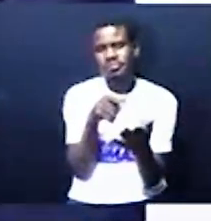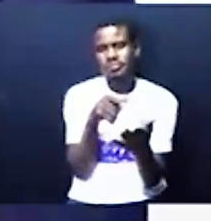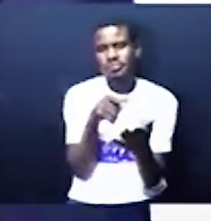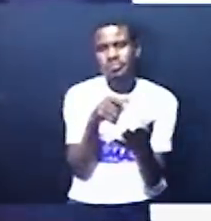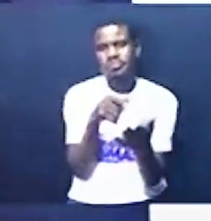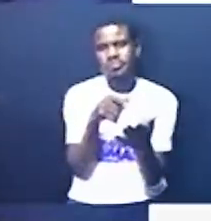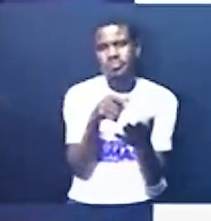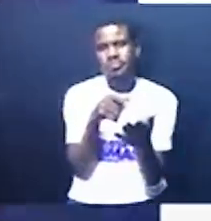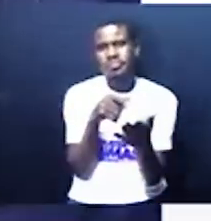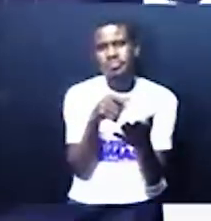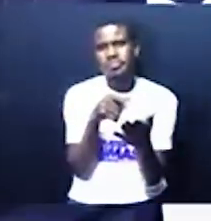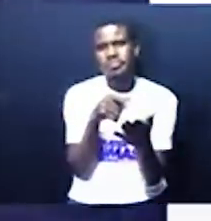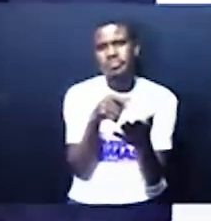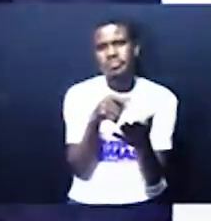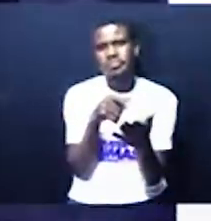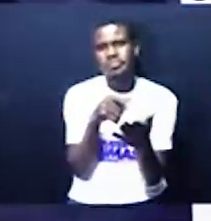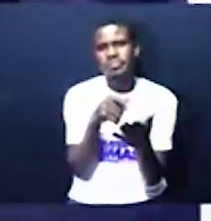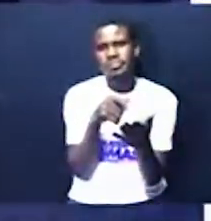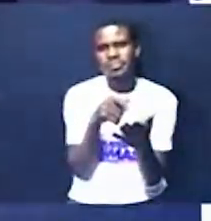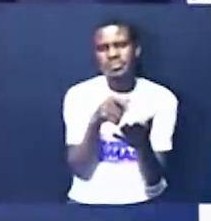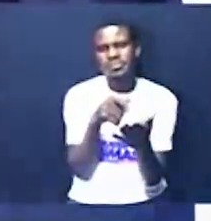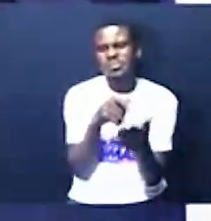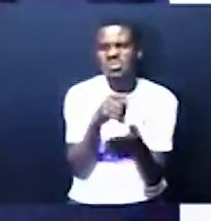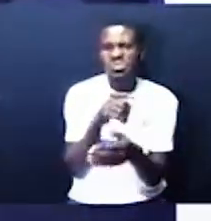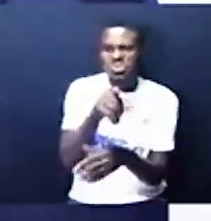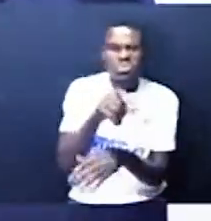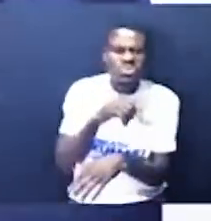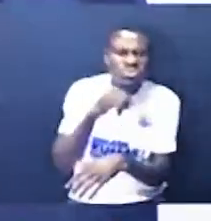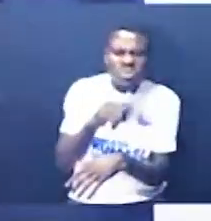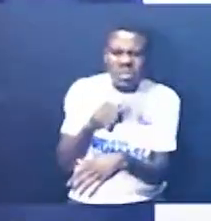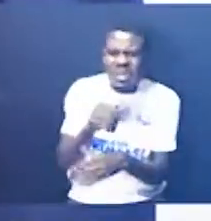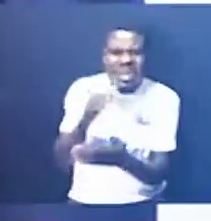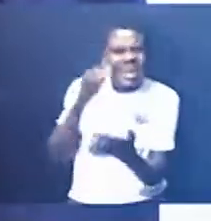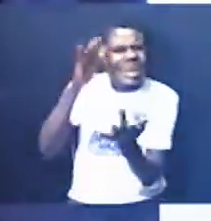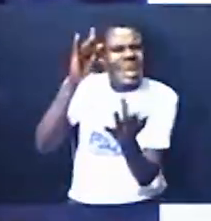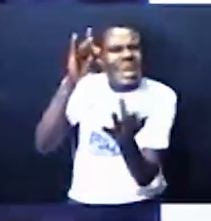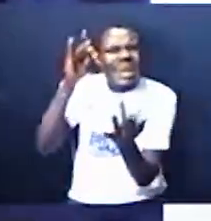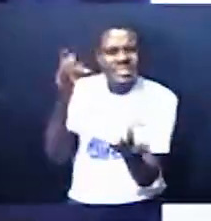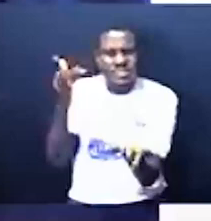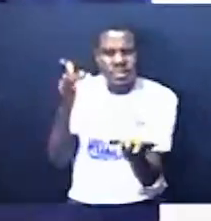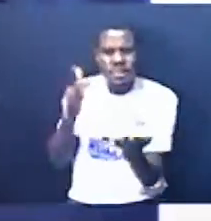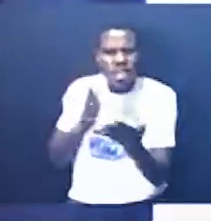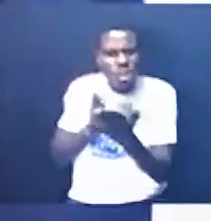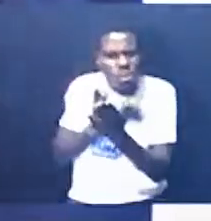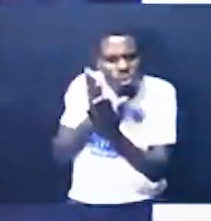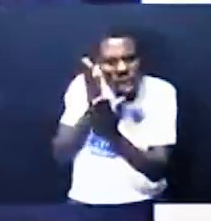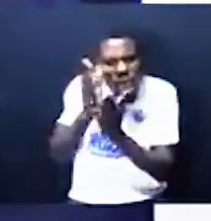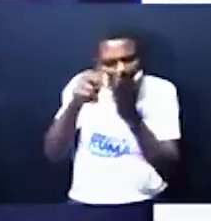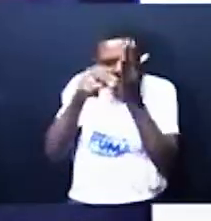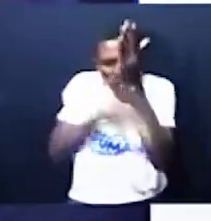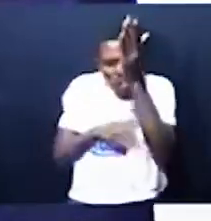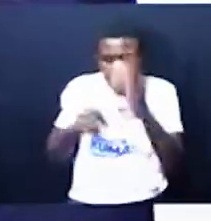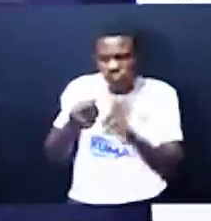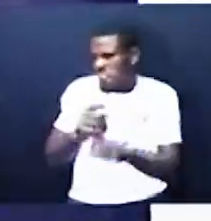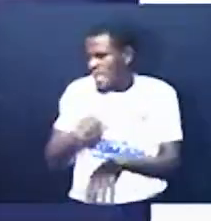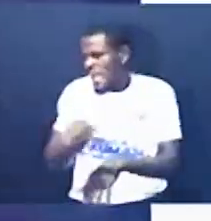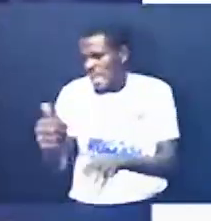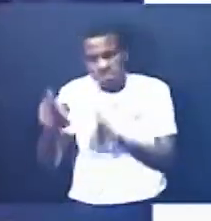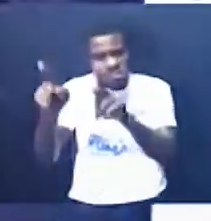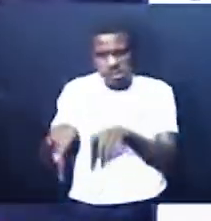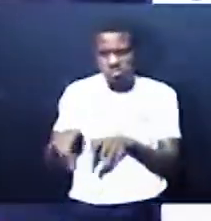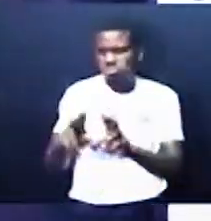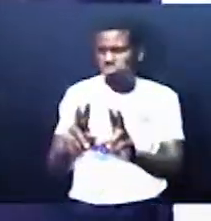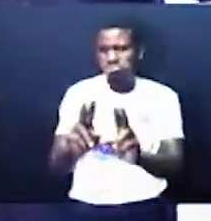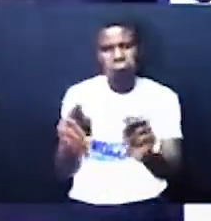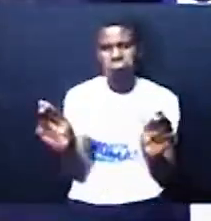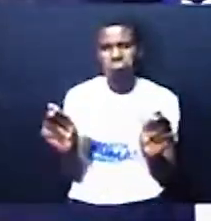So never expect righteousness from the other